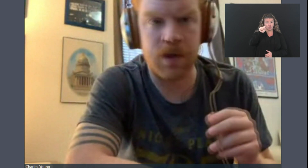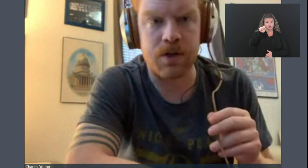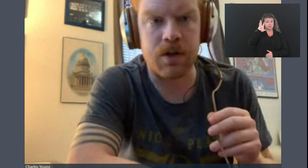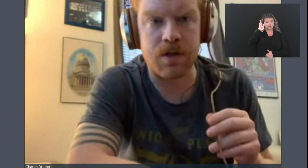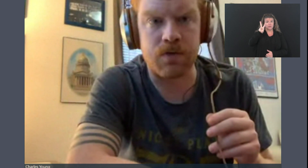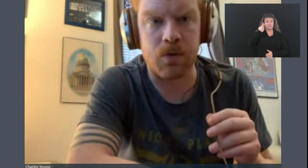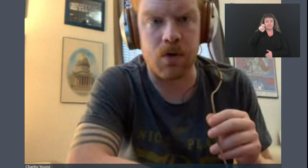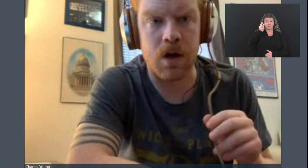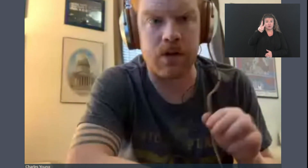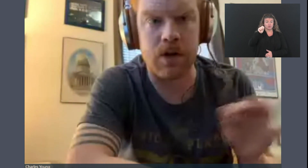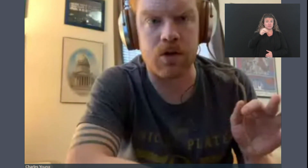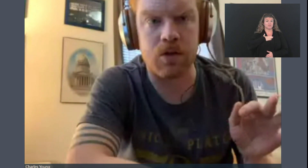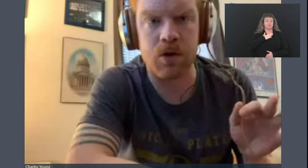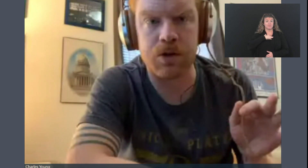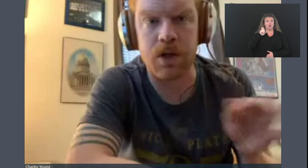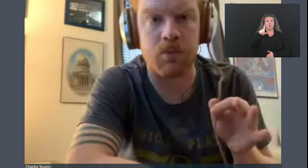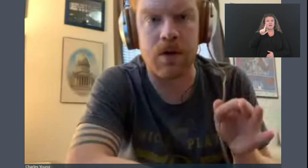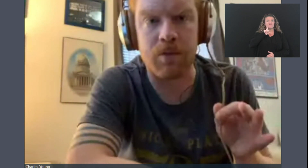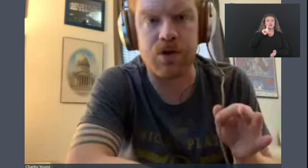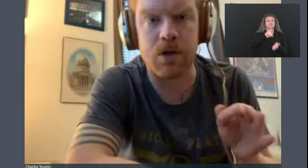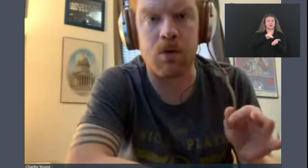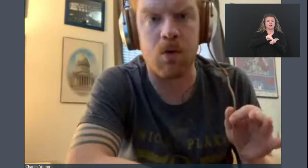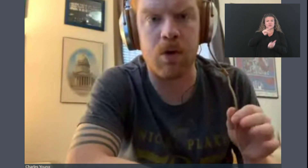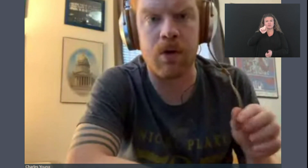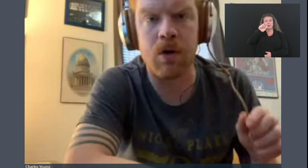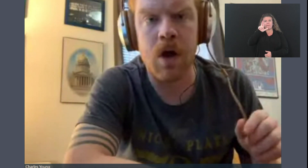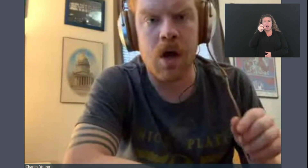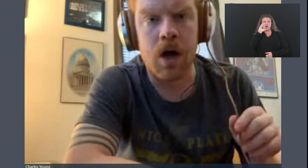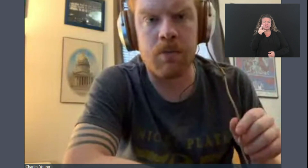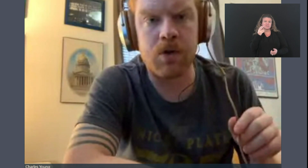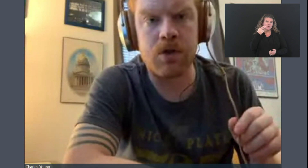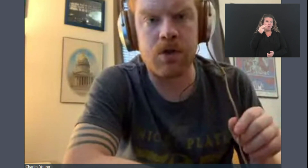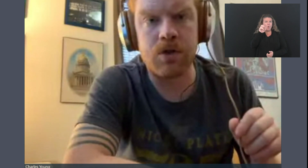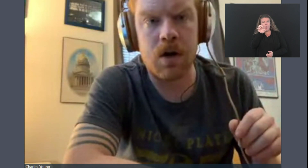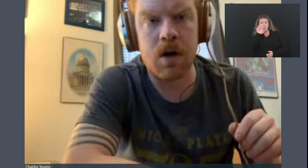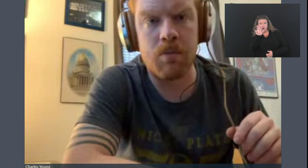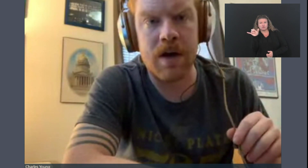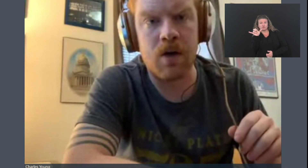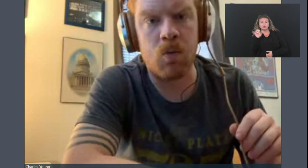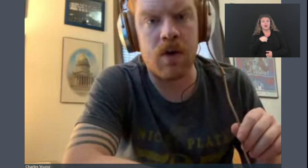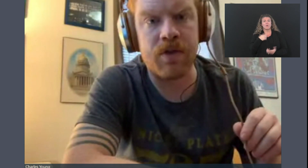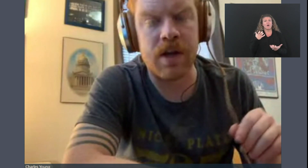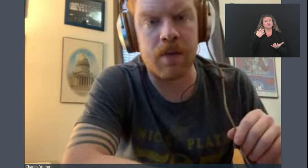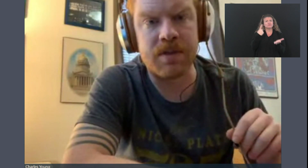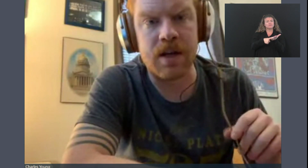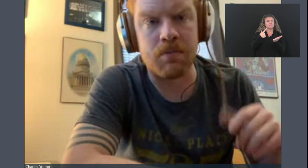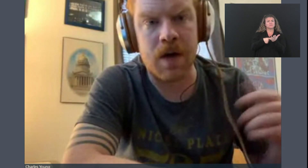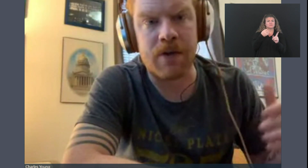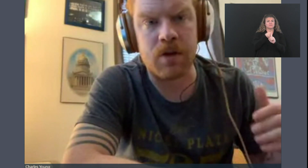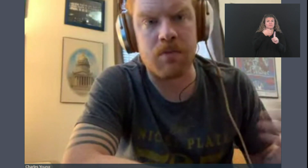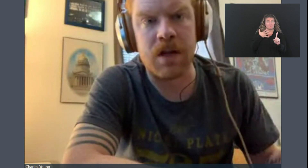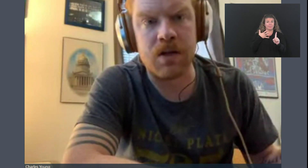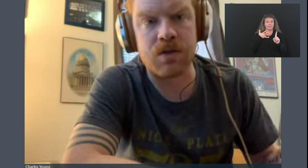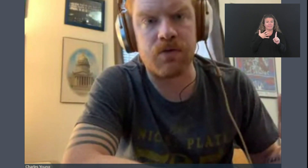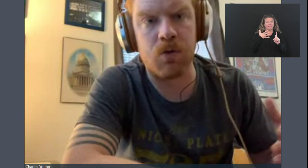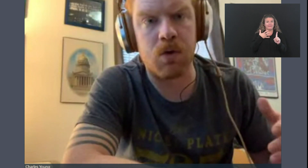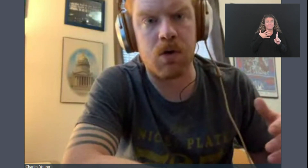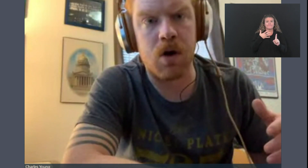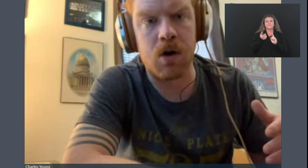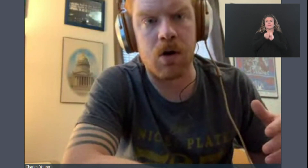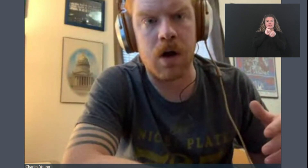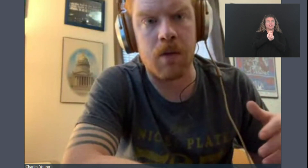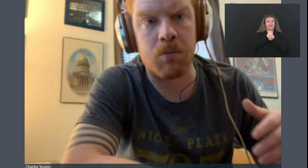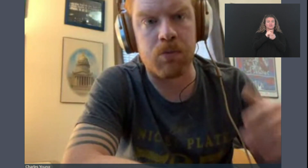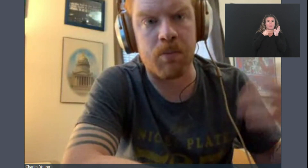My question is for Dr. Marsh and probably General Hoyer. Could you talk about what the updated modeling means